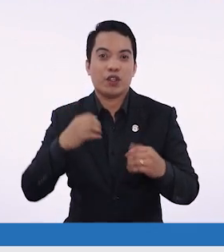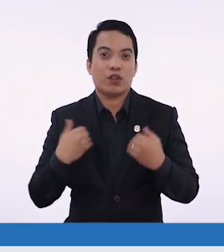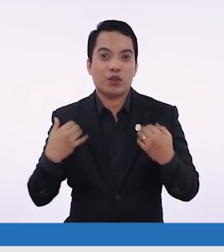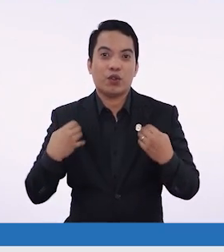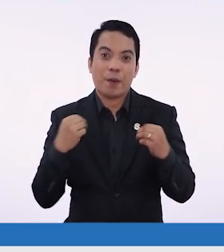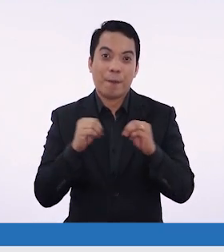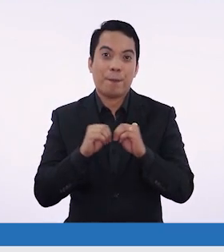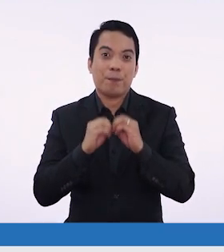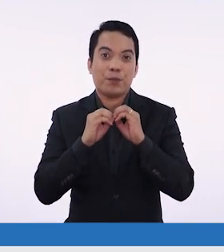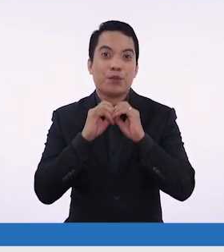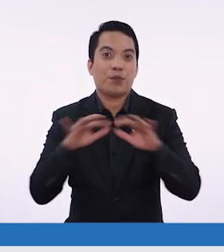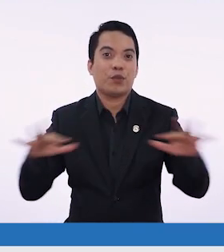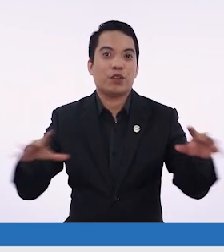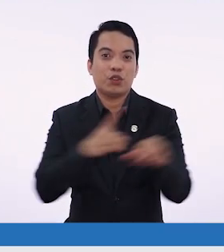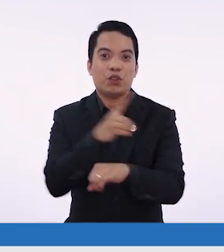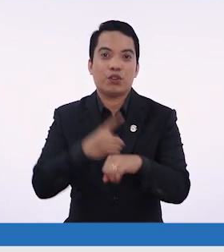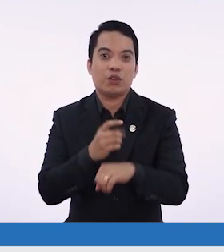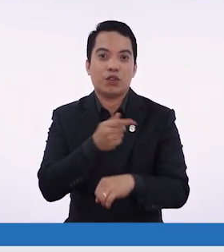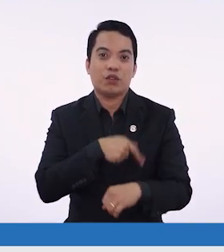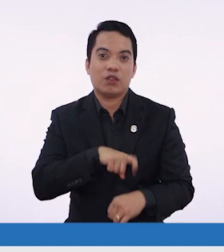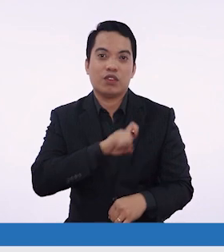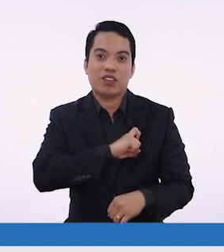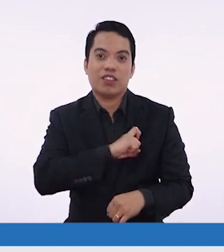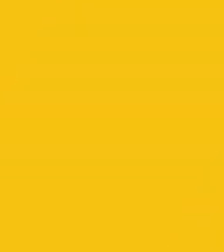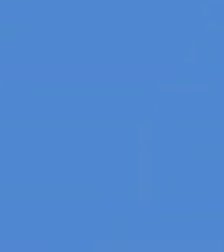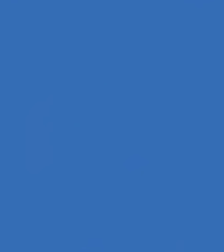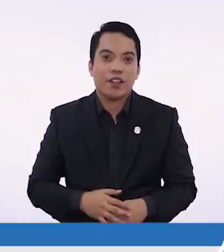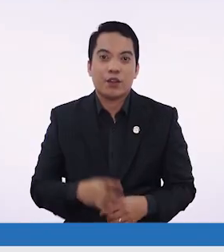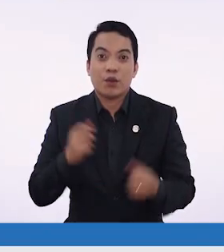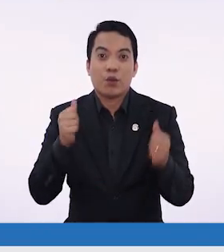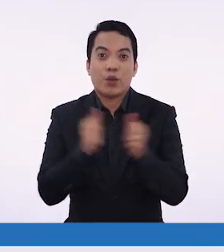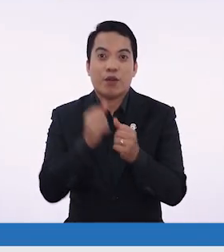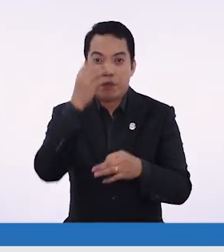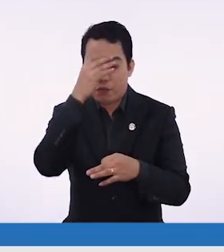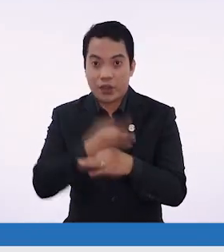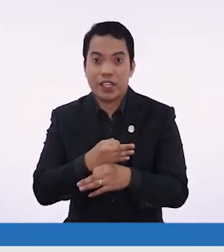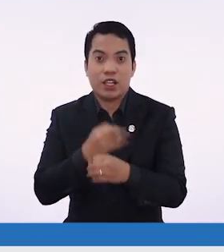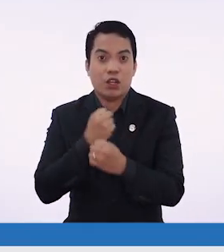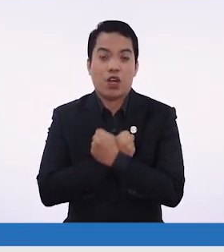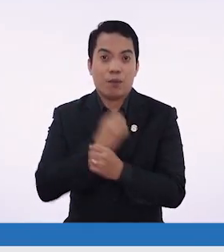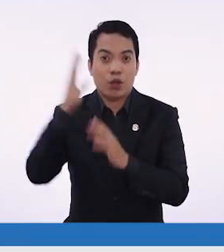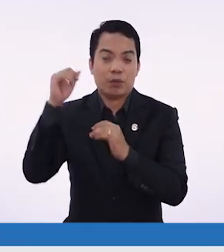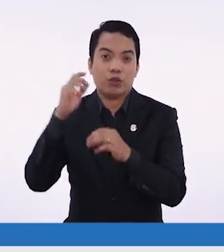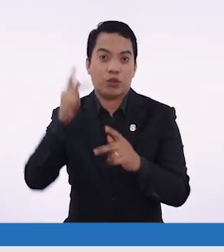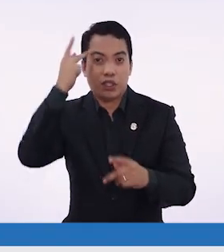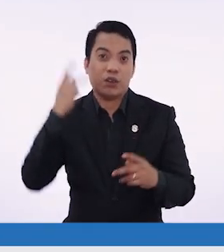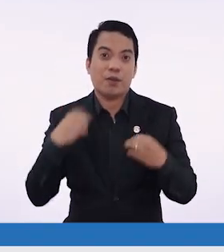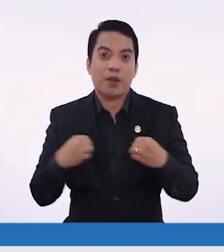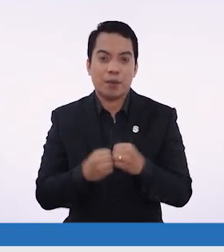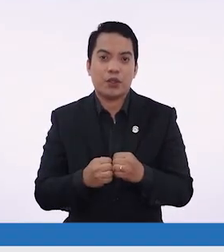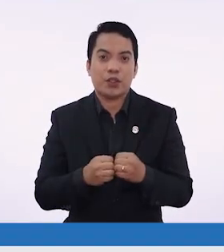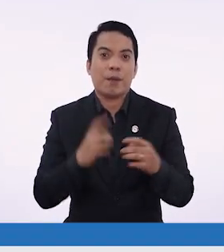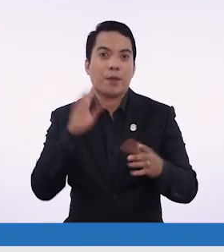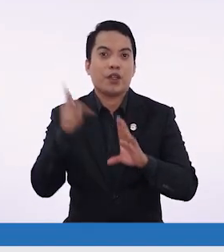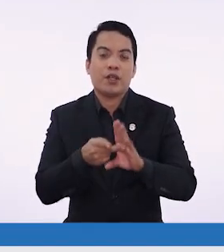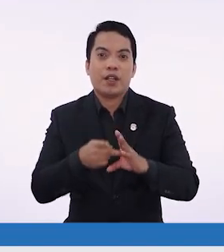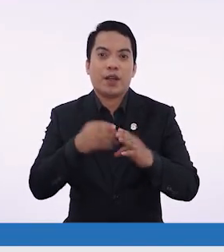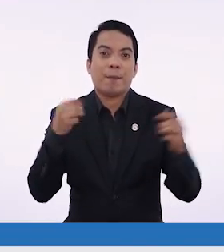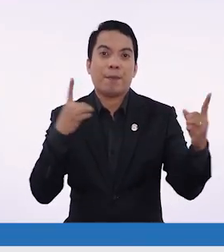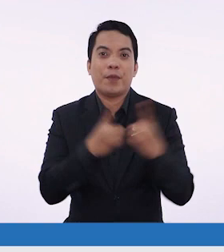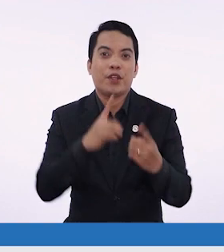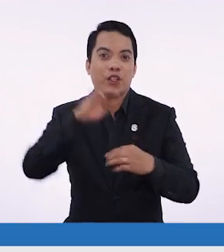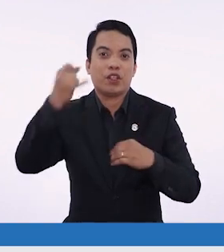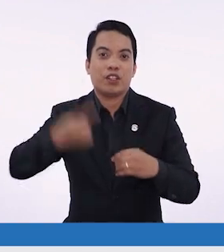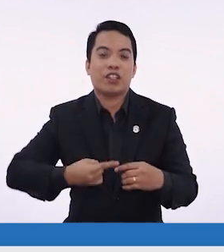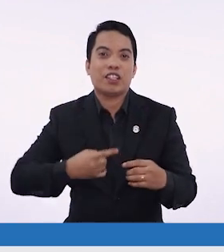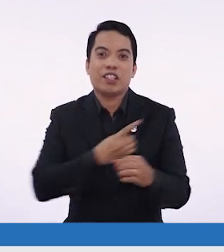youth mission in the district of Spain. With faith, love, and hope, Kadiwa members participate in a meet